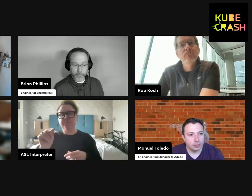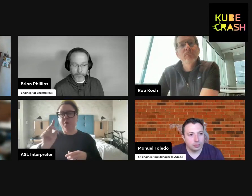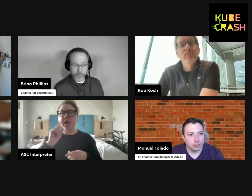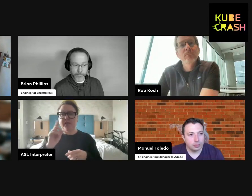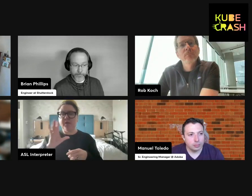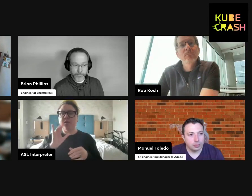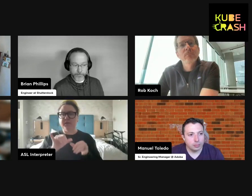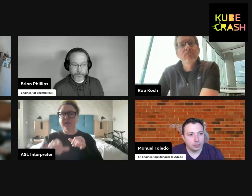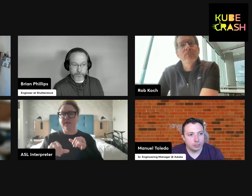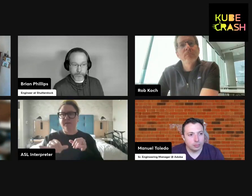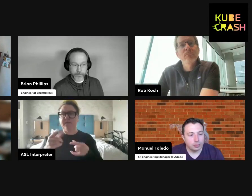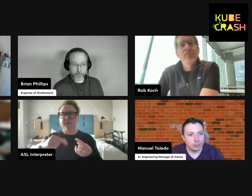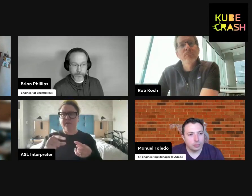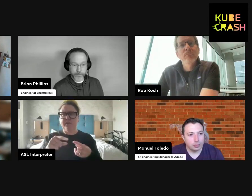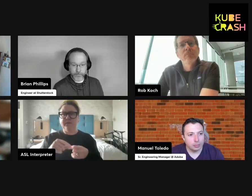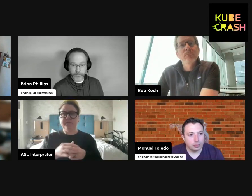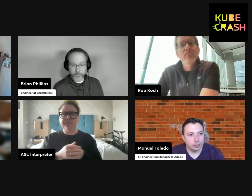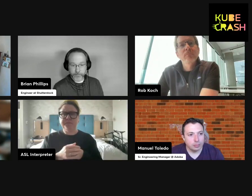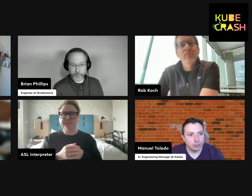power.